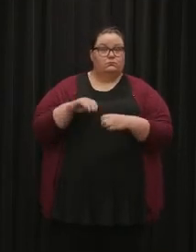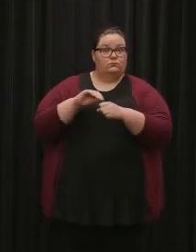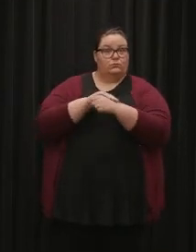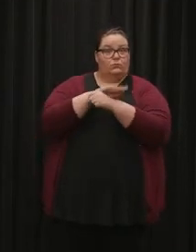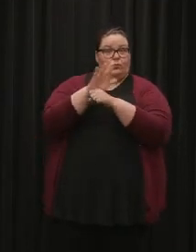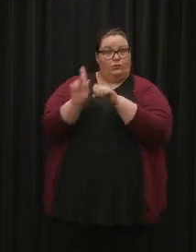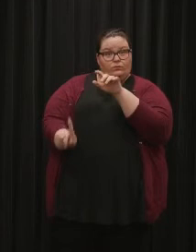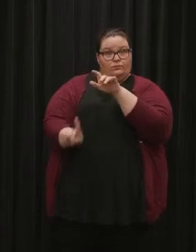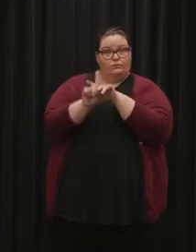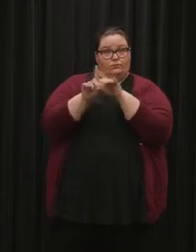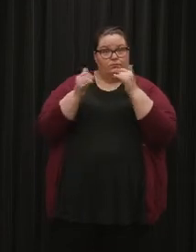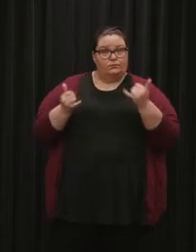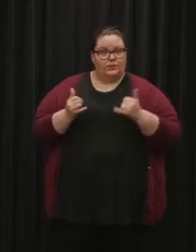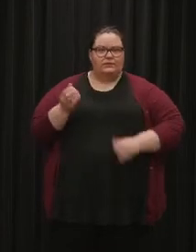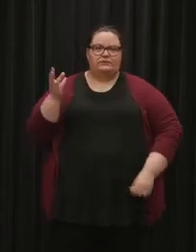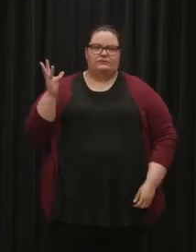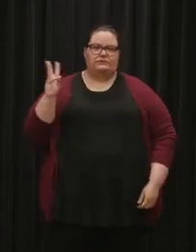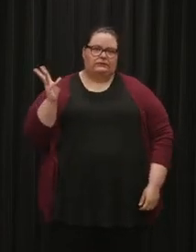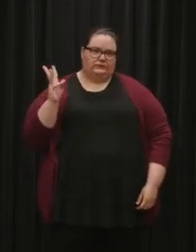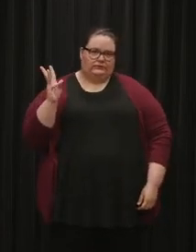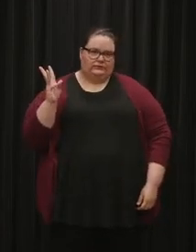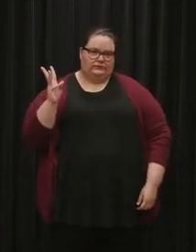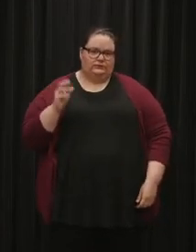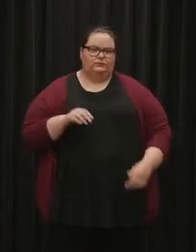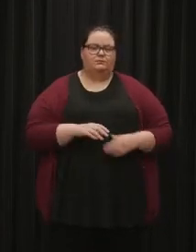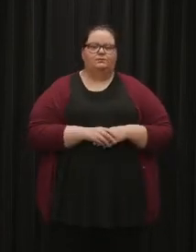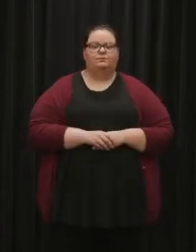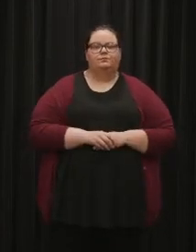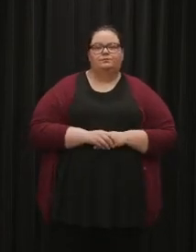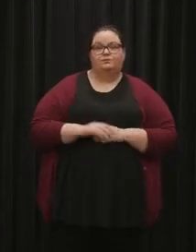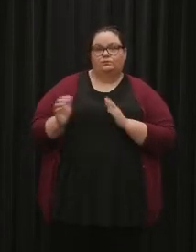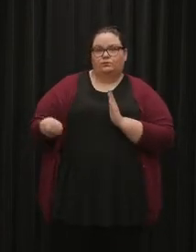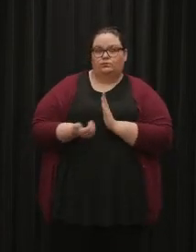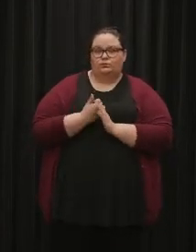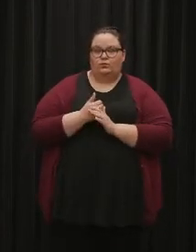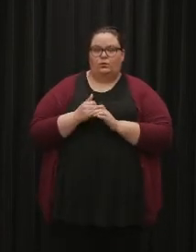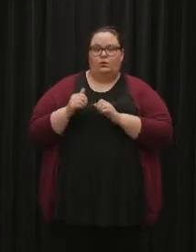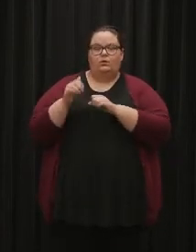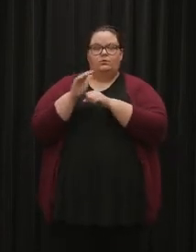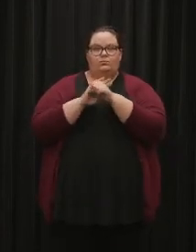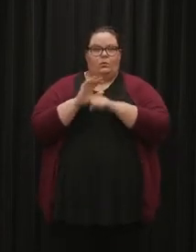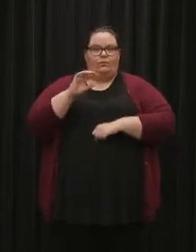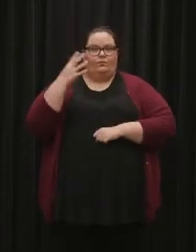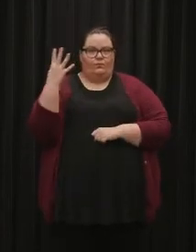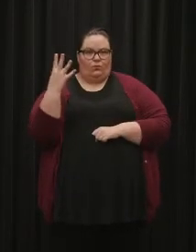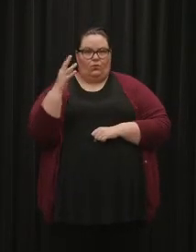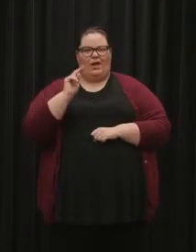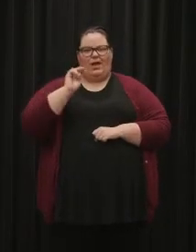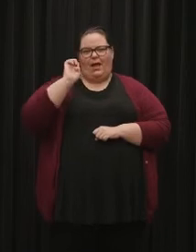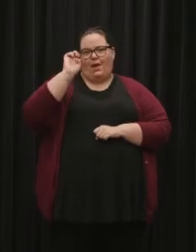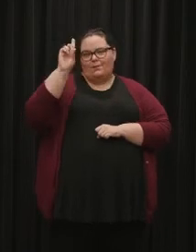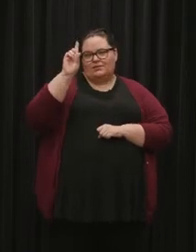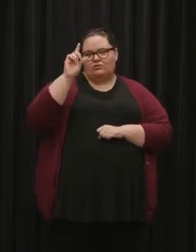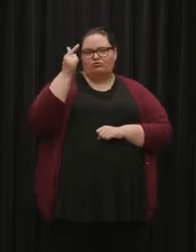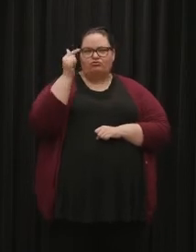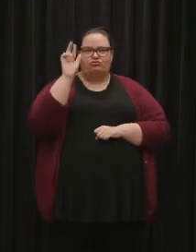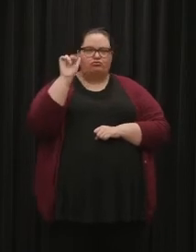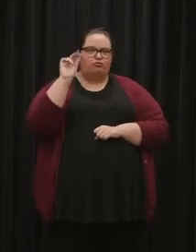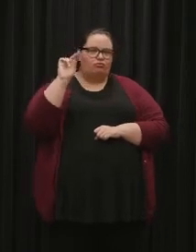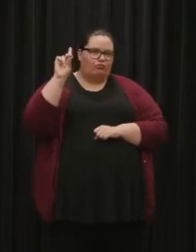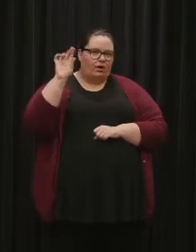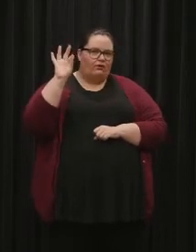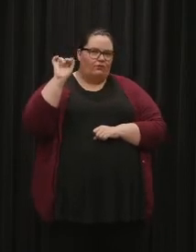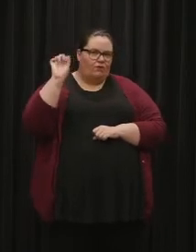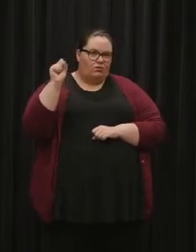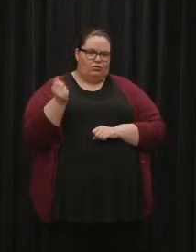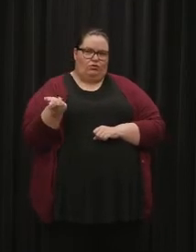thoughts and prayers. Of COVID-19 in the province. In Zone 4, which is the Edmundston-Grand Falls region, there